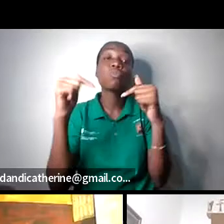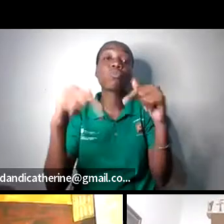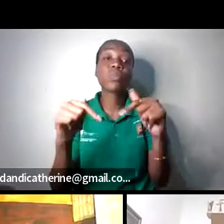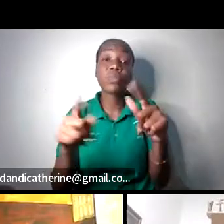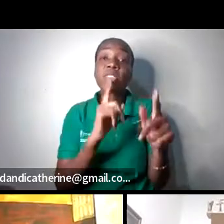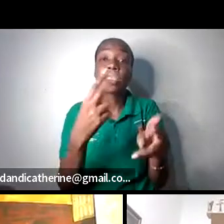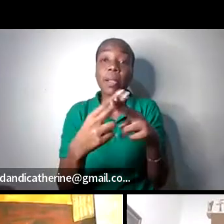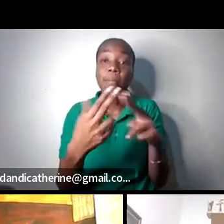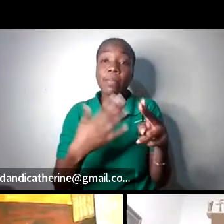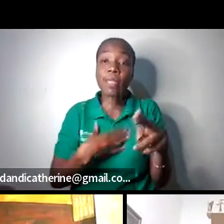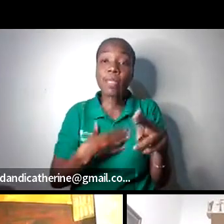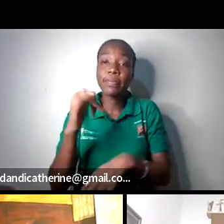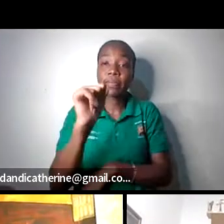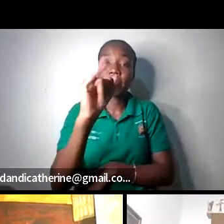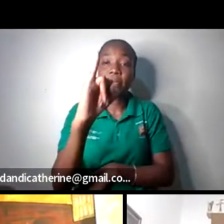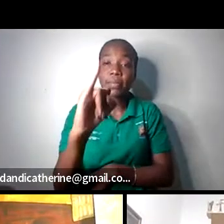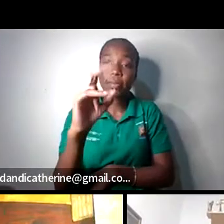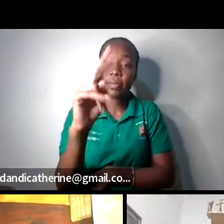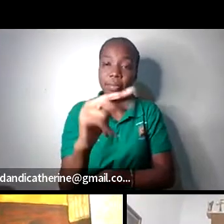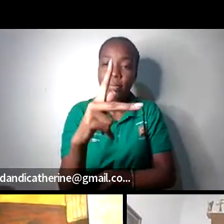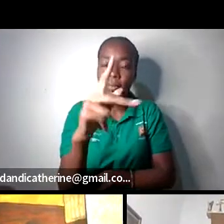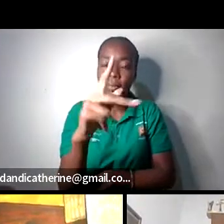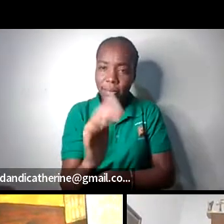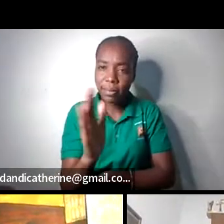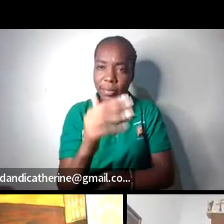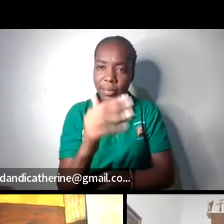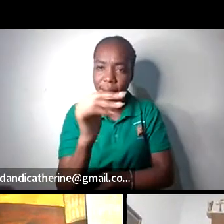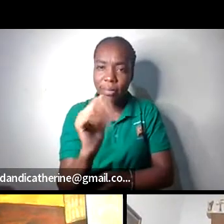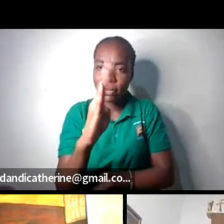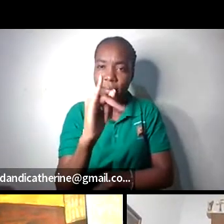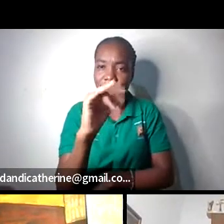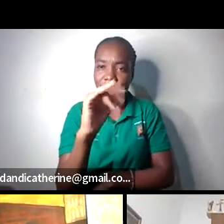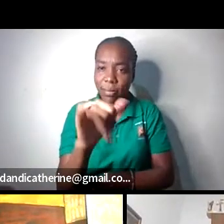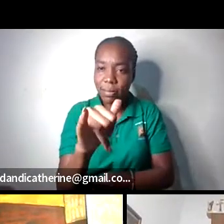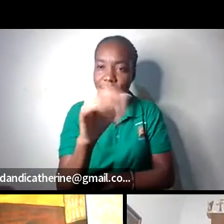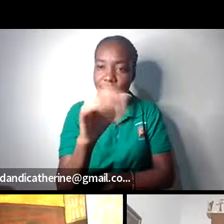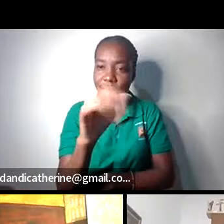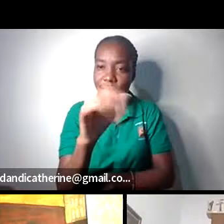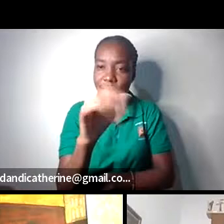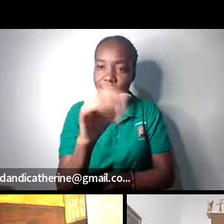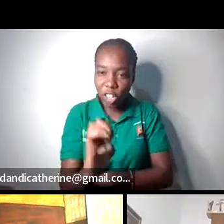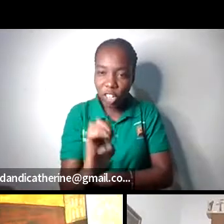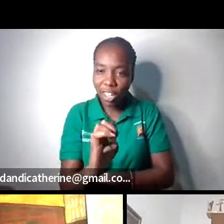Yinka Abioye. I'm the chairman of Festac Africa Festival.